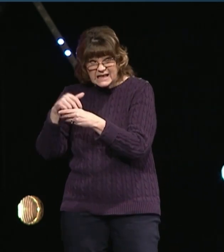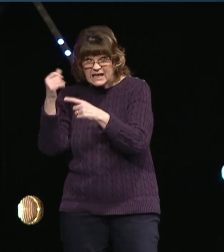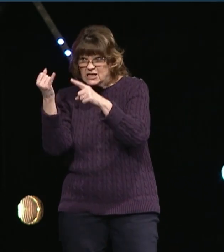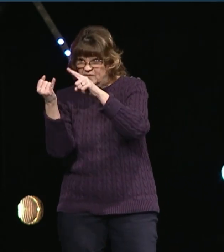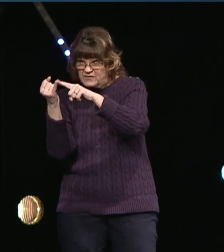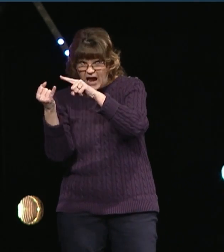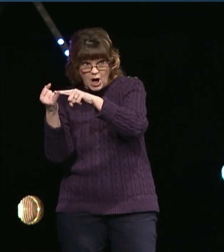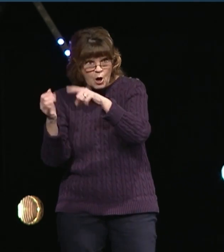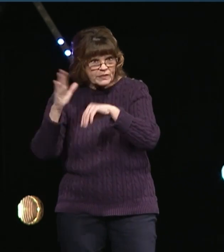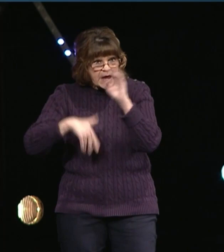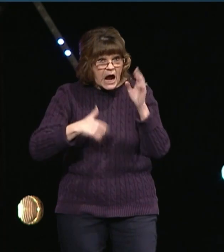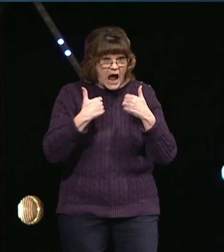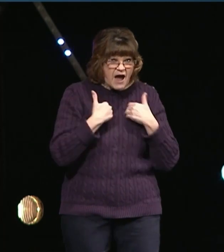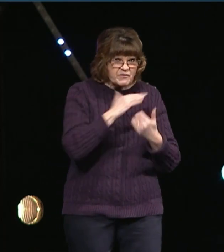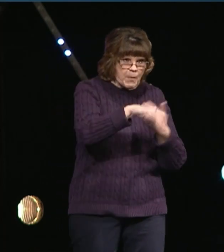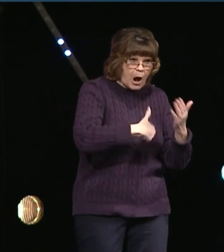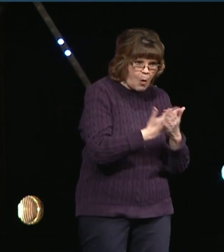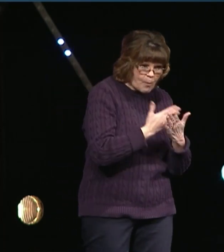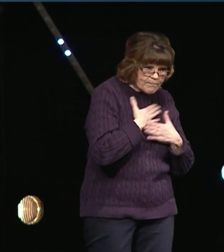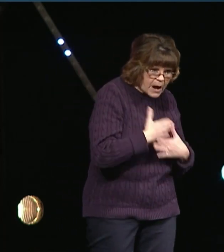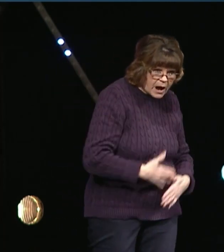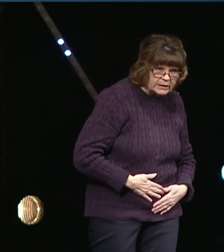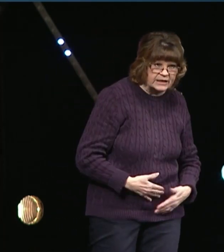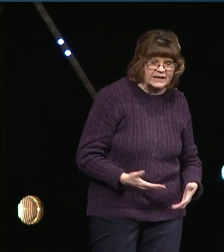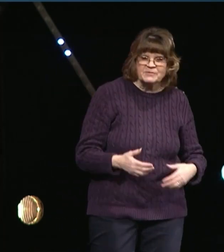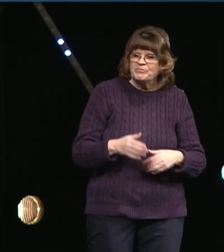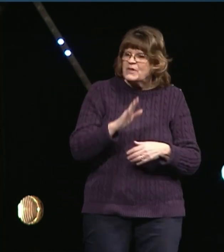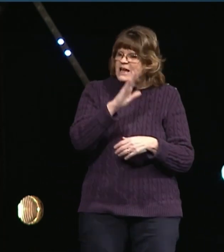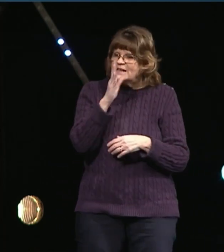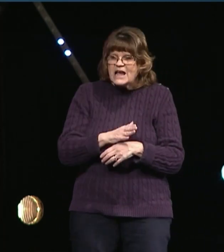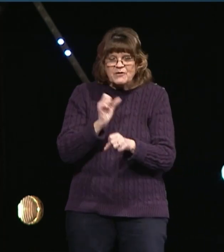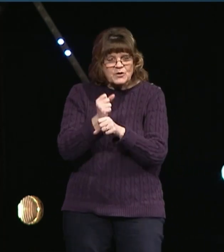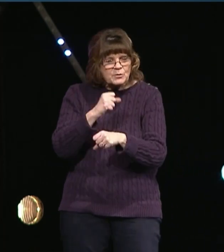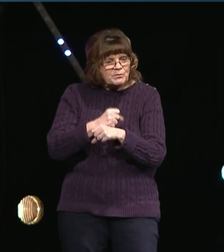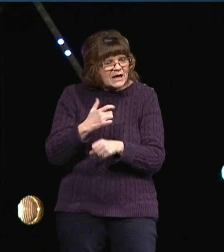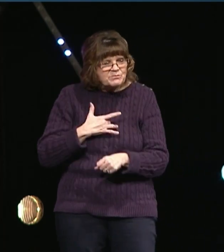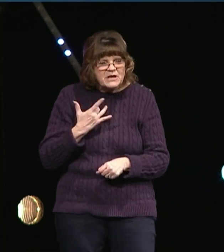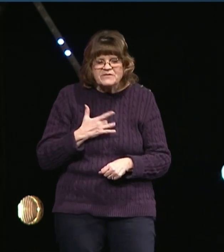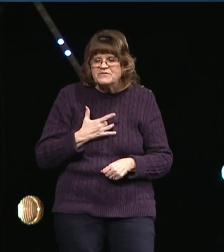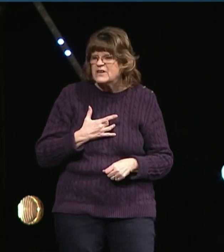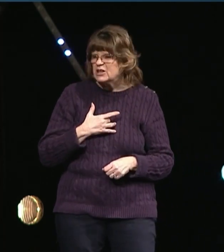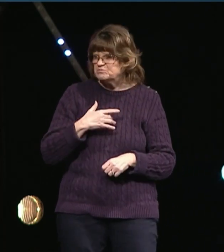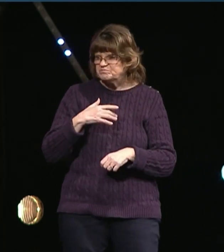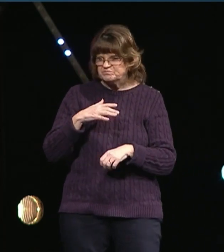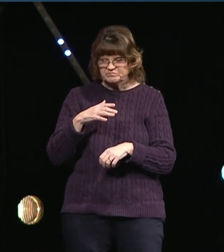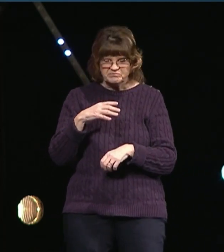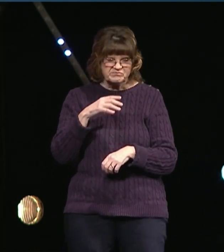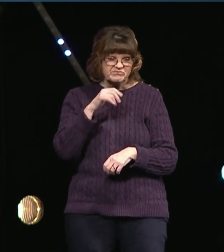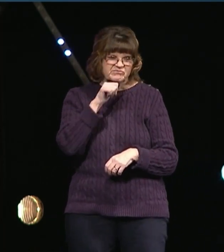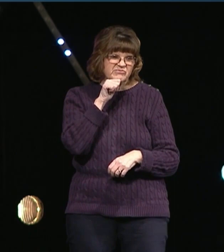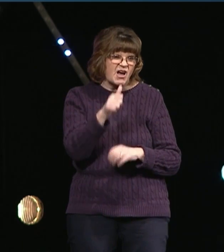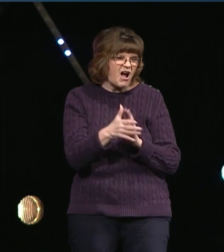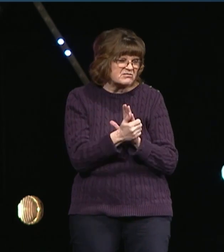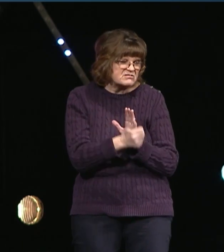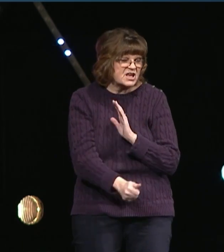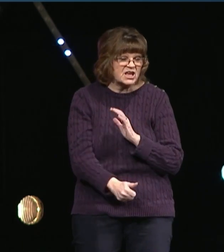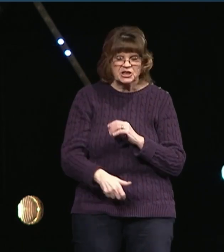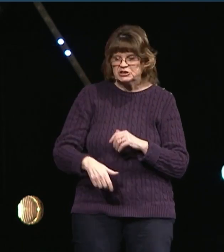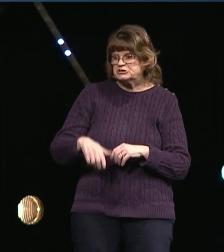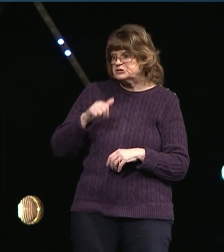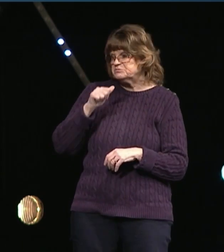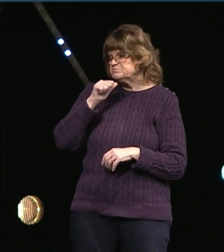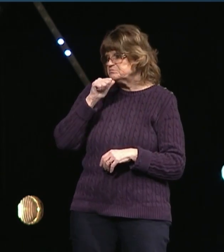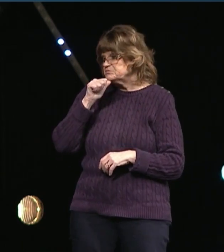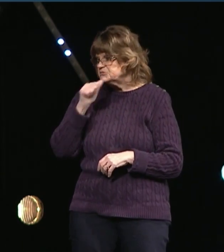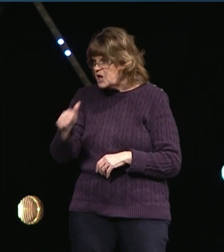Another cliche. Dennis never made me feel slow. Dennis never made me feel incompetent. And I'm all of